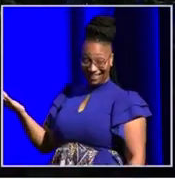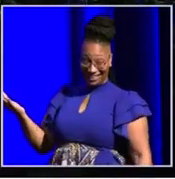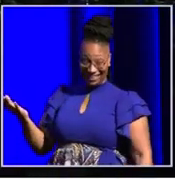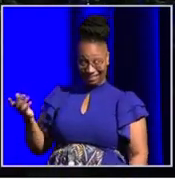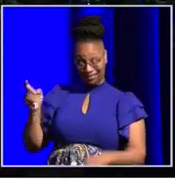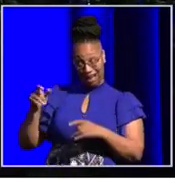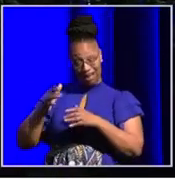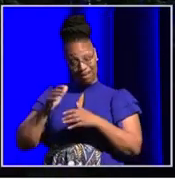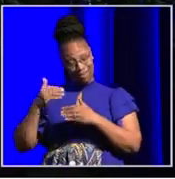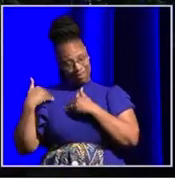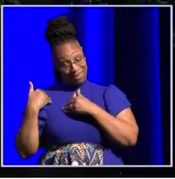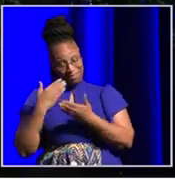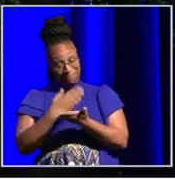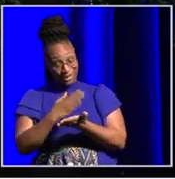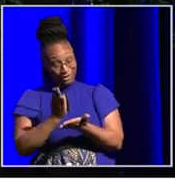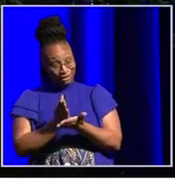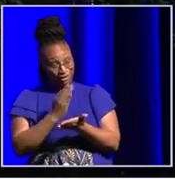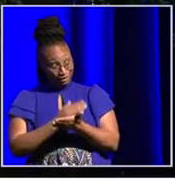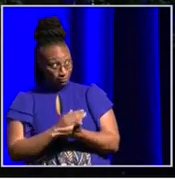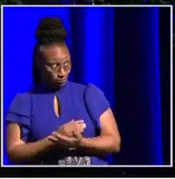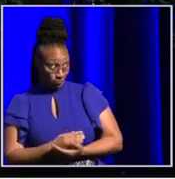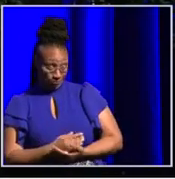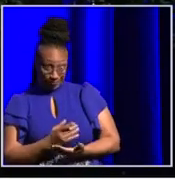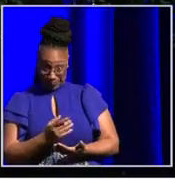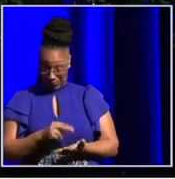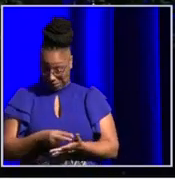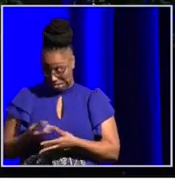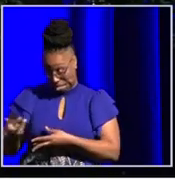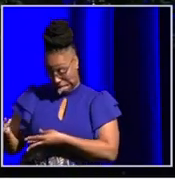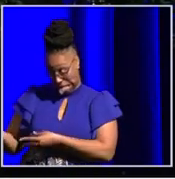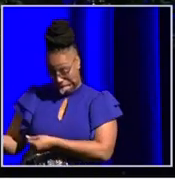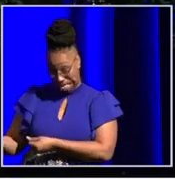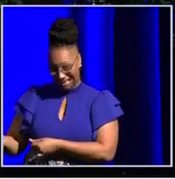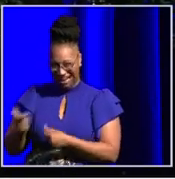But I'm the only one from Stronghold, Mr. Tom.